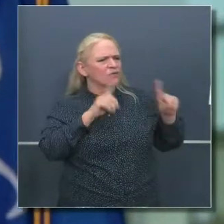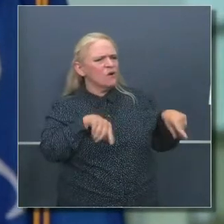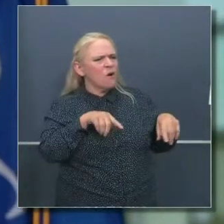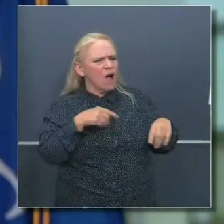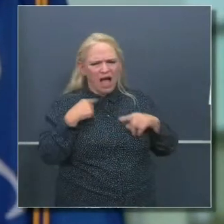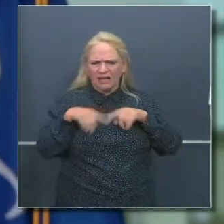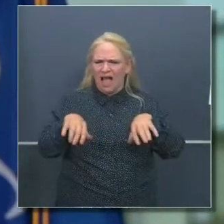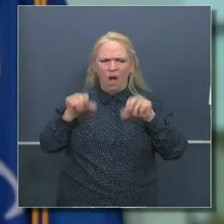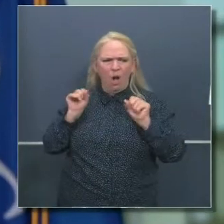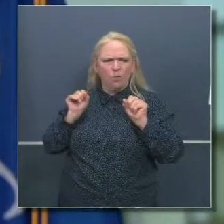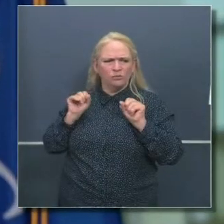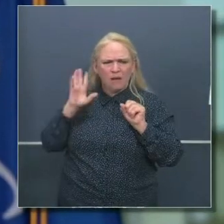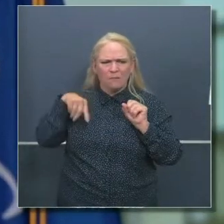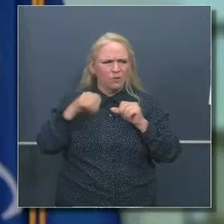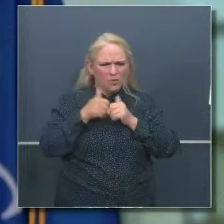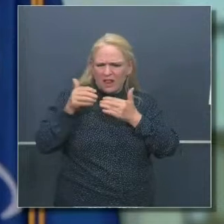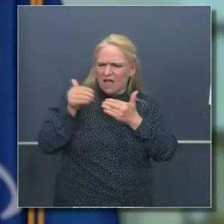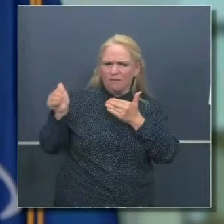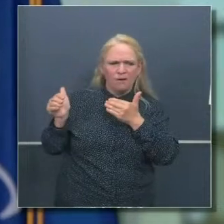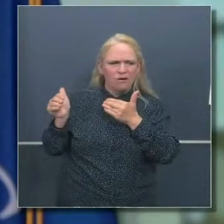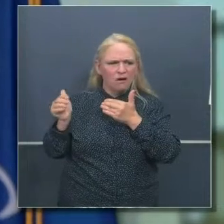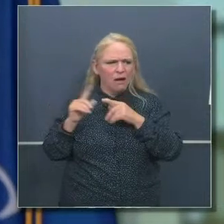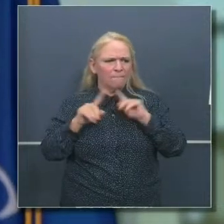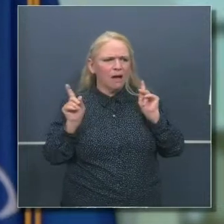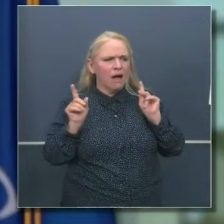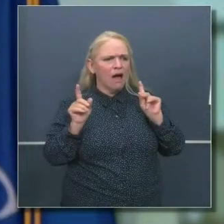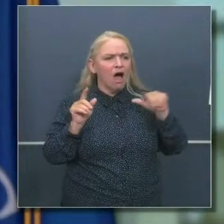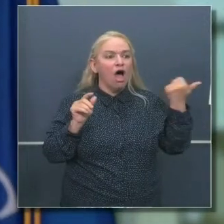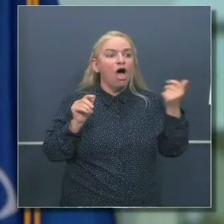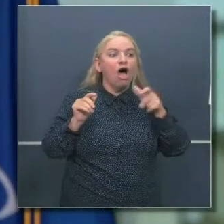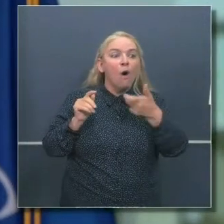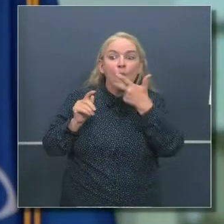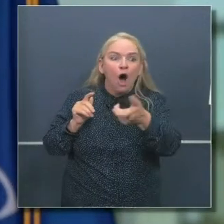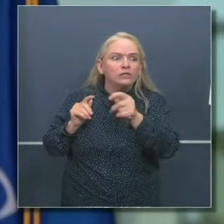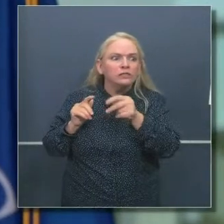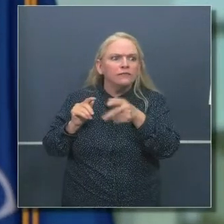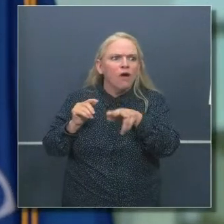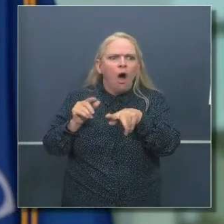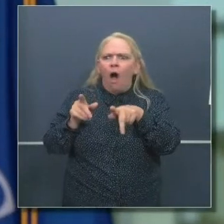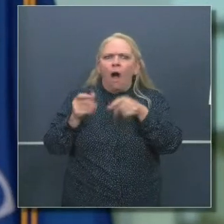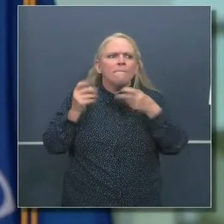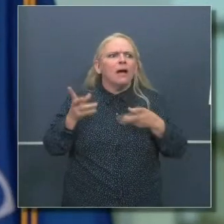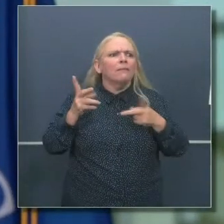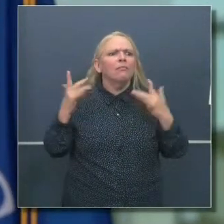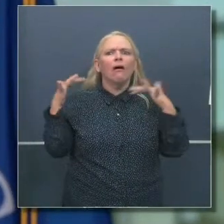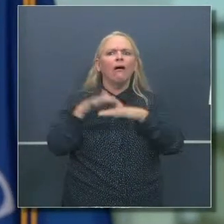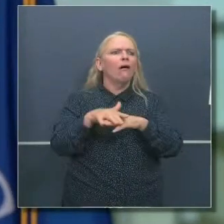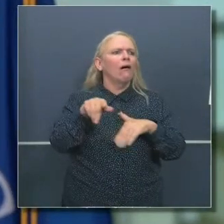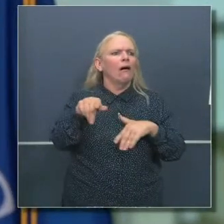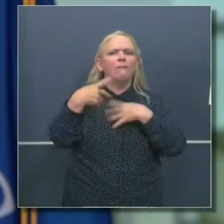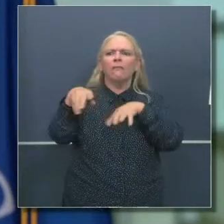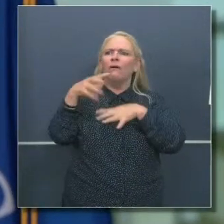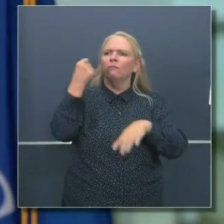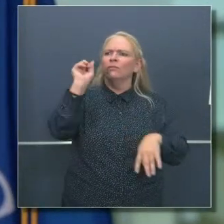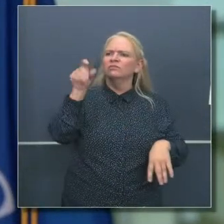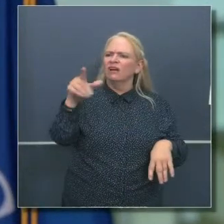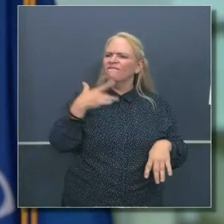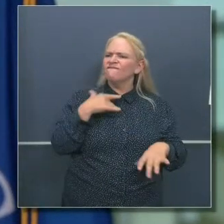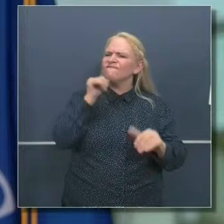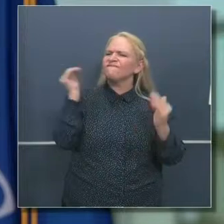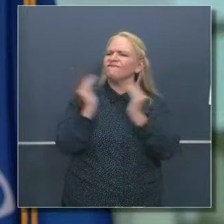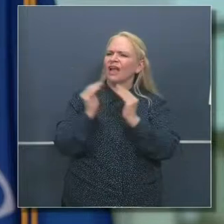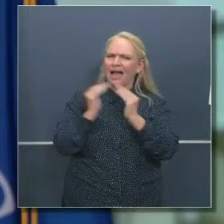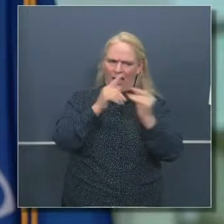your neighbors, but then they turn on the TV and they see hundreds or thousands of people protesting. And can